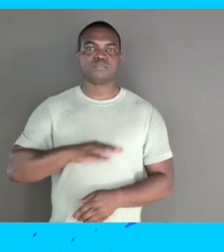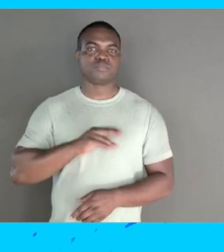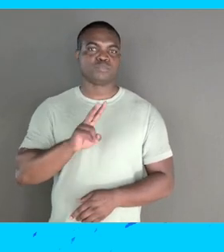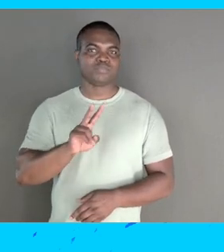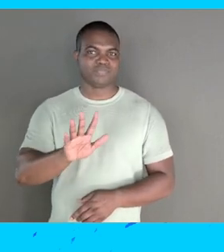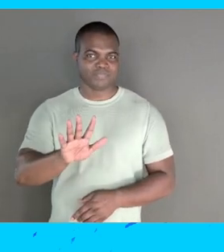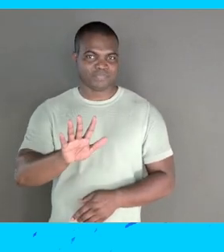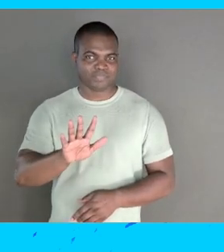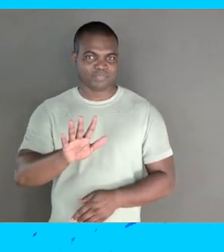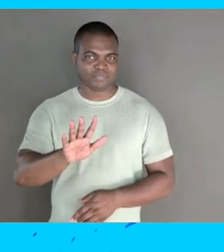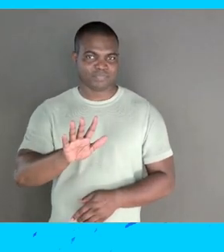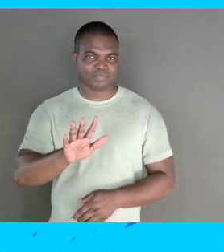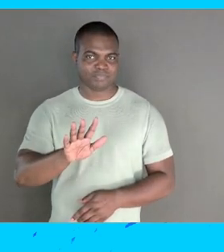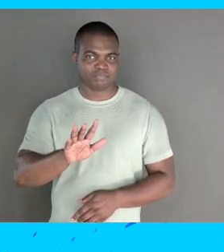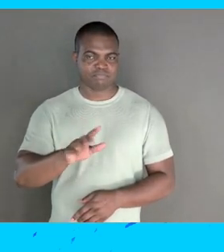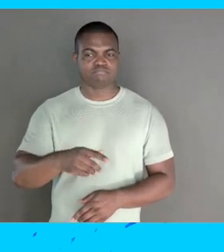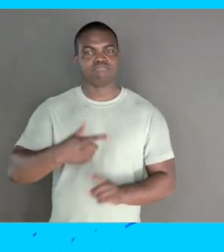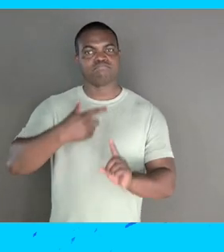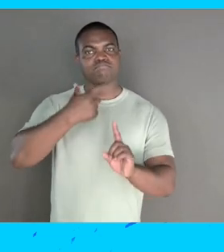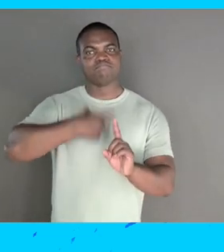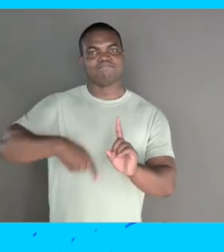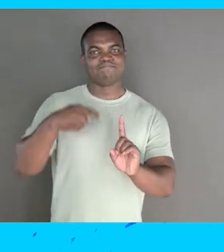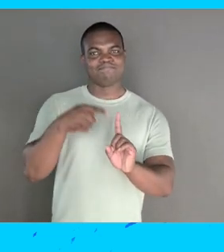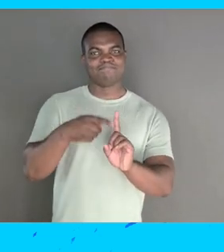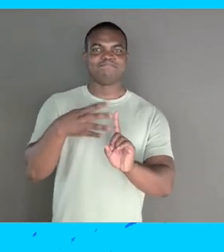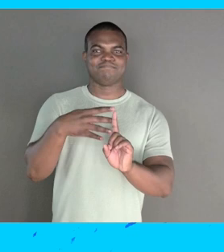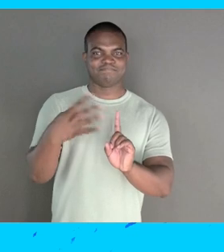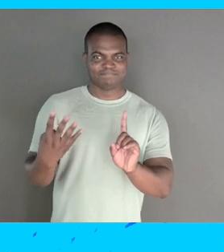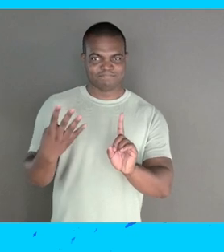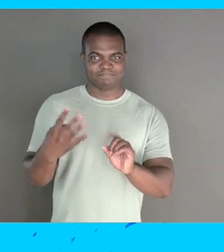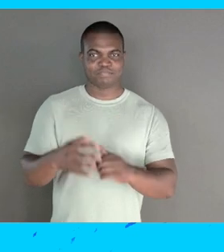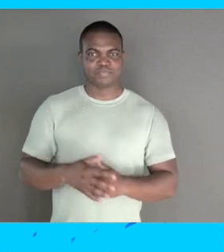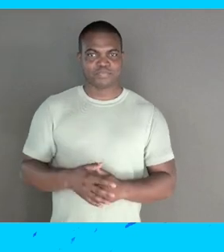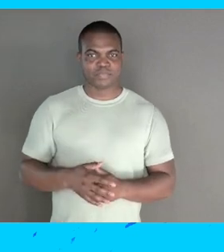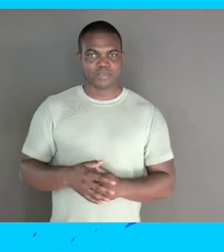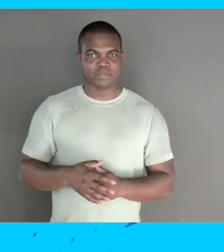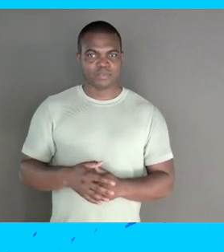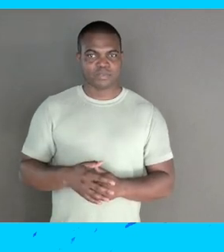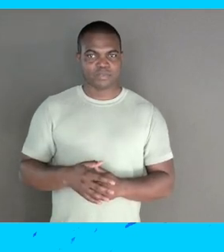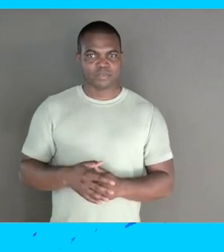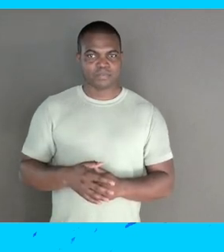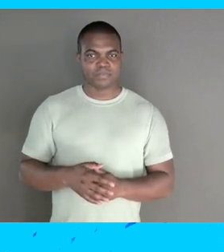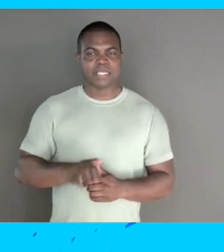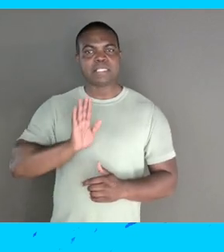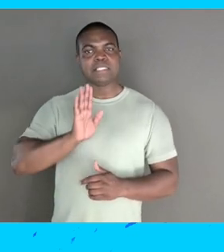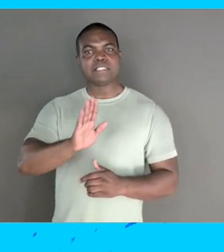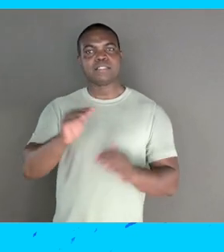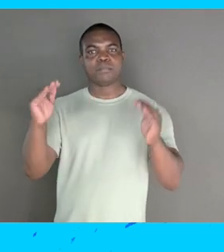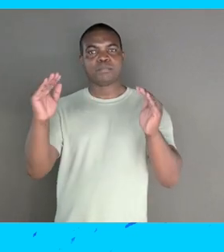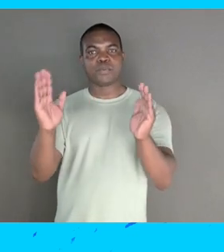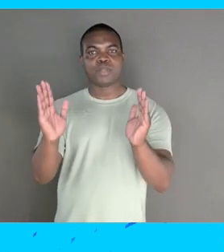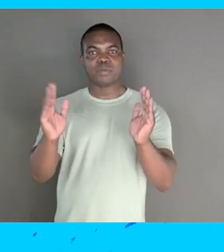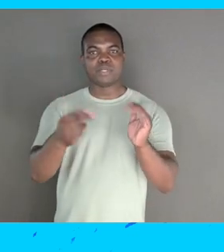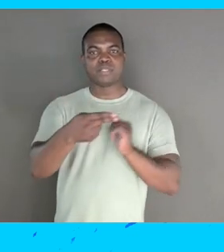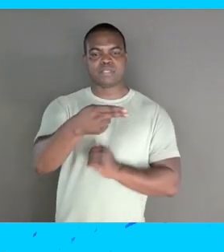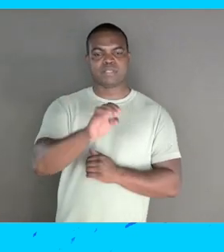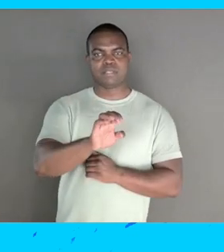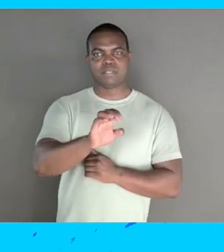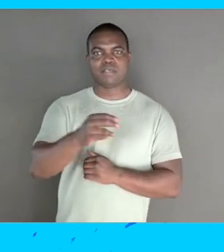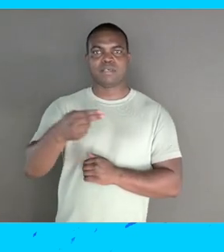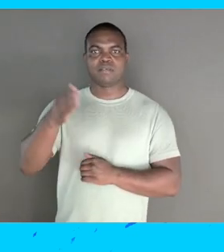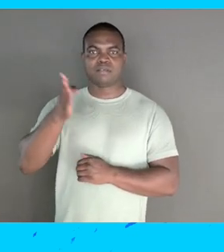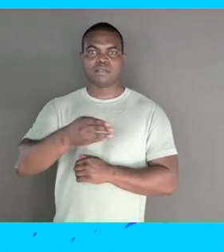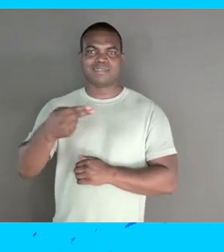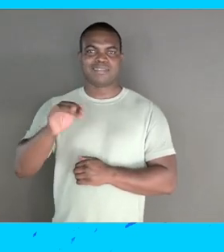is passionate about working with LGBTQIA youth in his country, located within the continent of Africa, with a